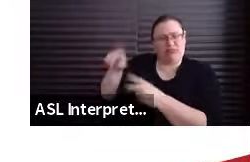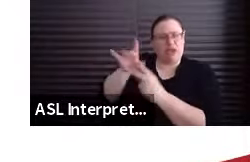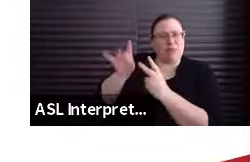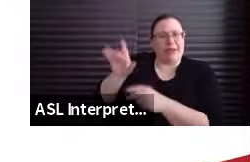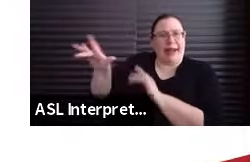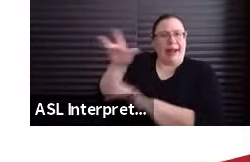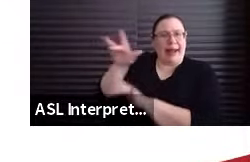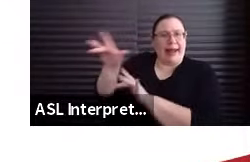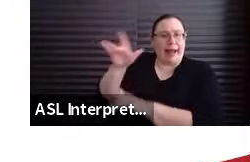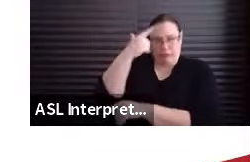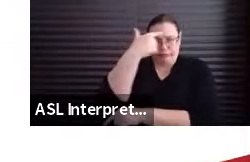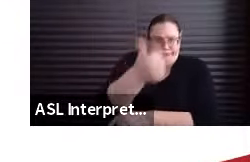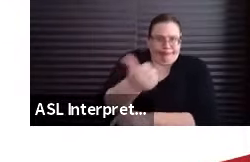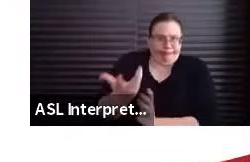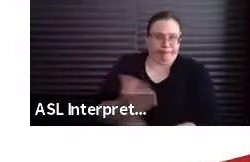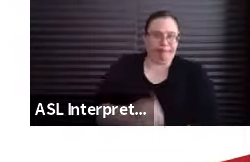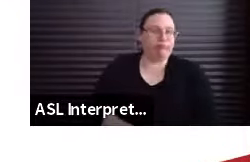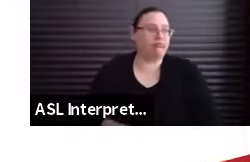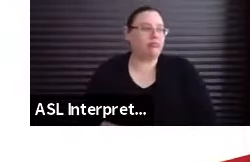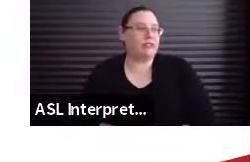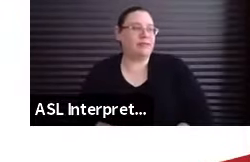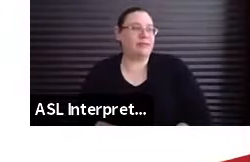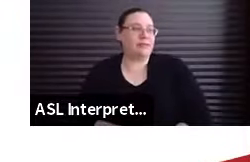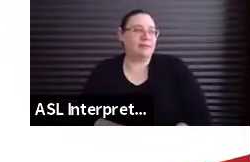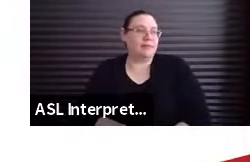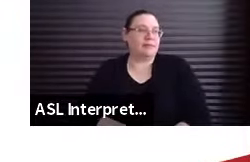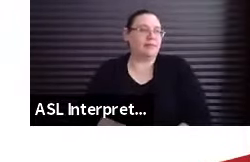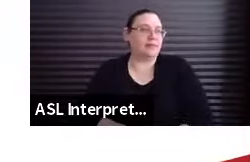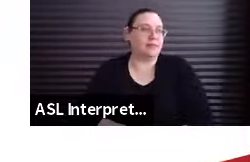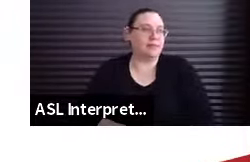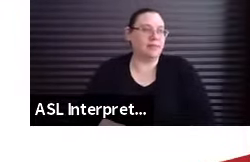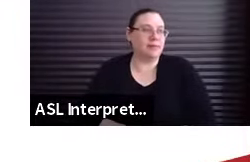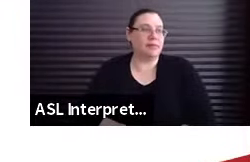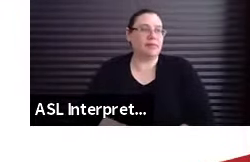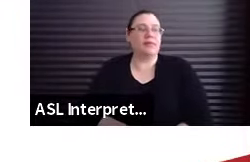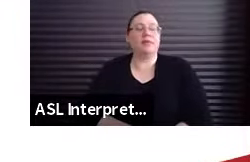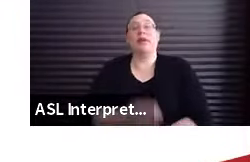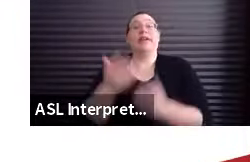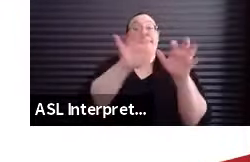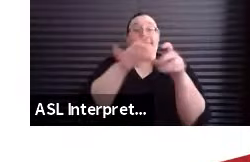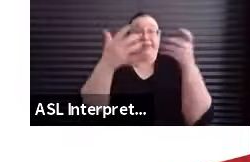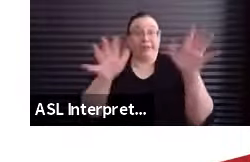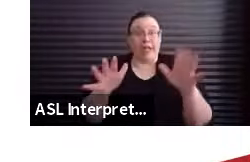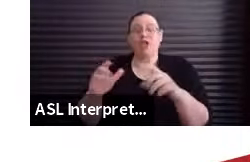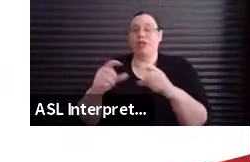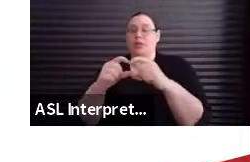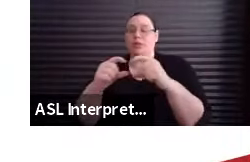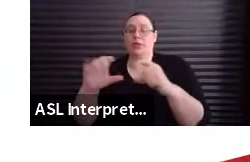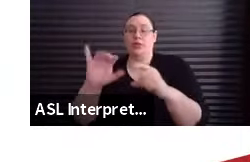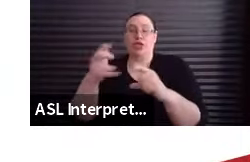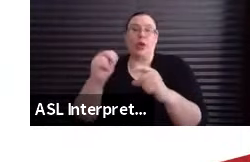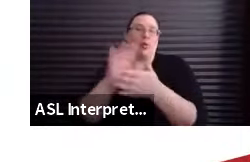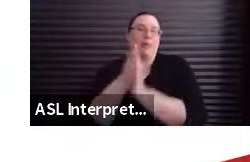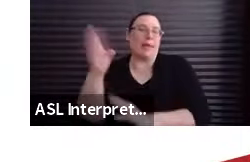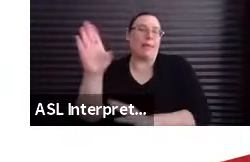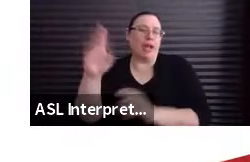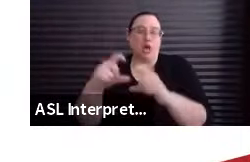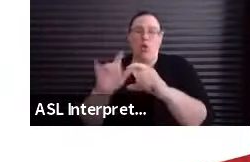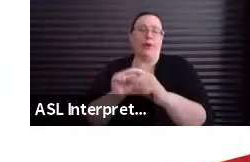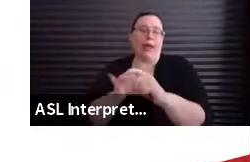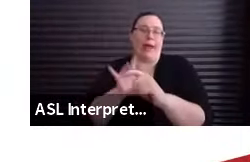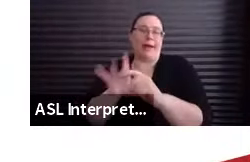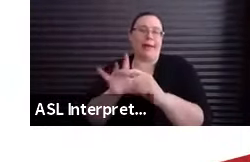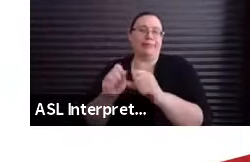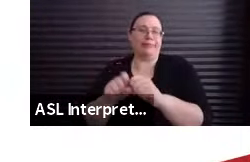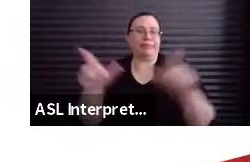elect to do that as well. Okay, so once that is entered, this join button will be clickable. Click on that,